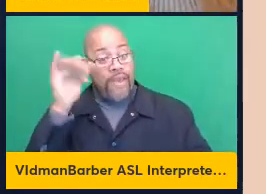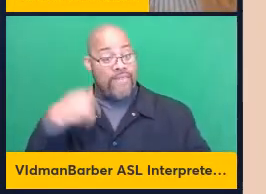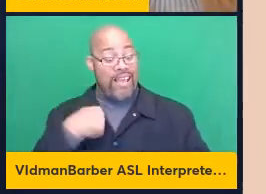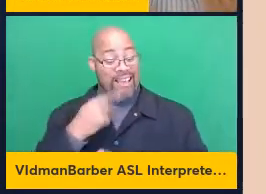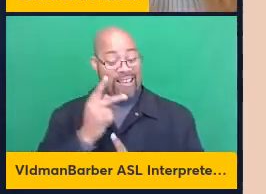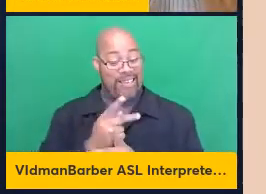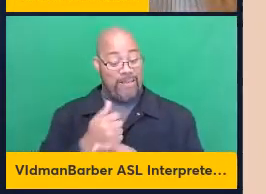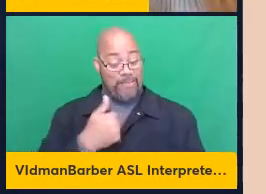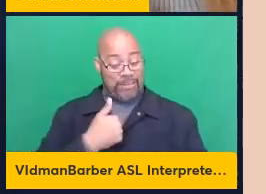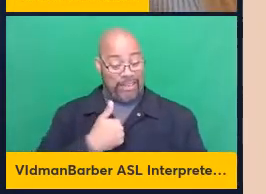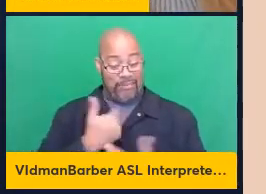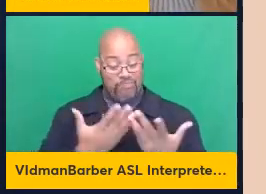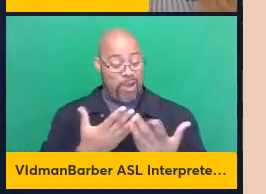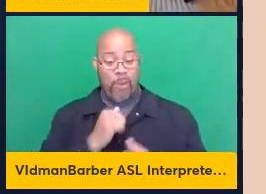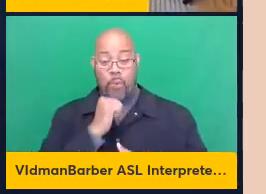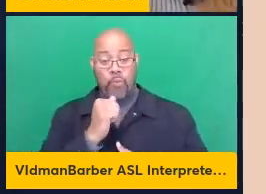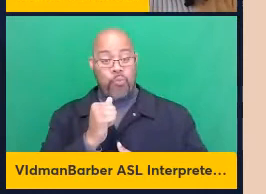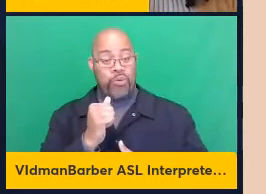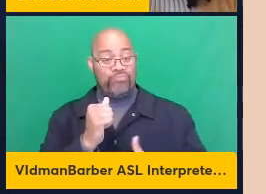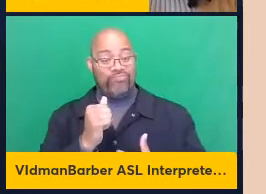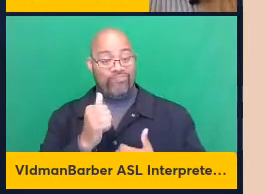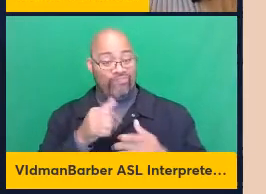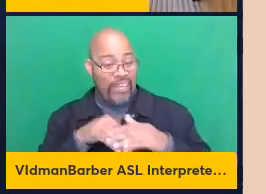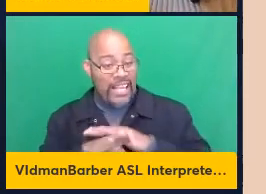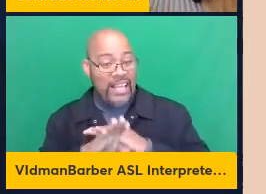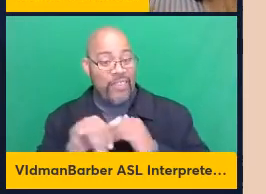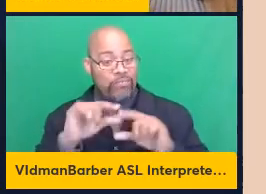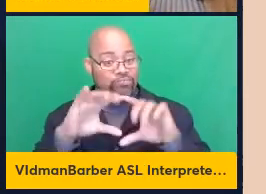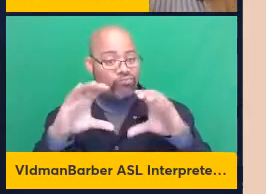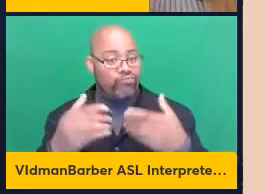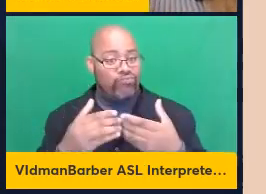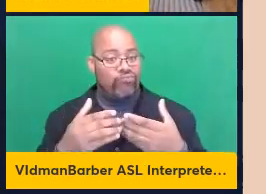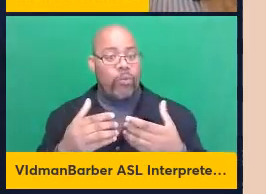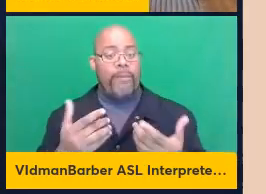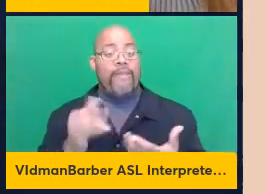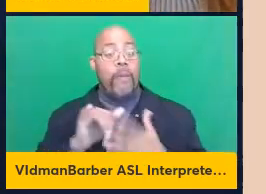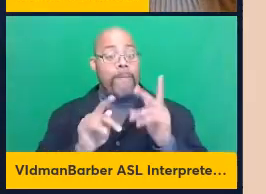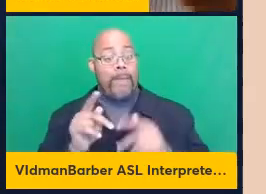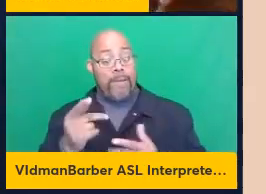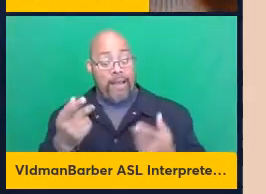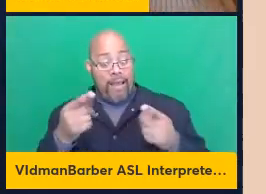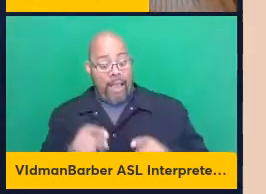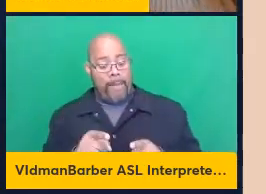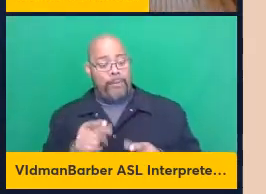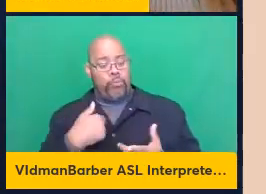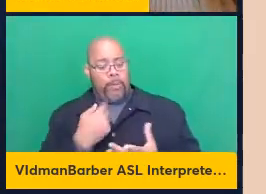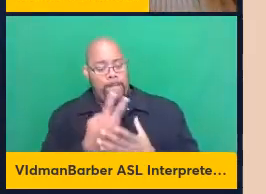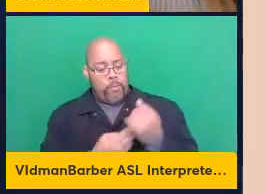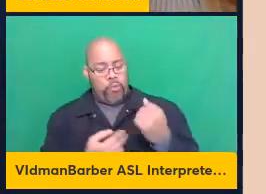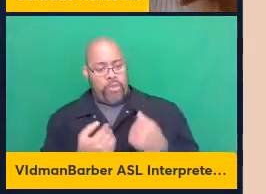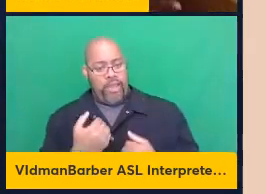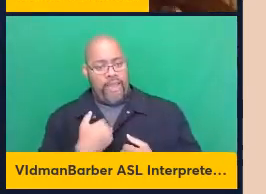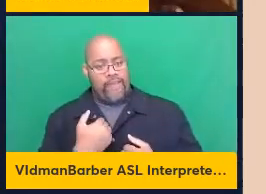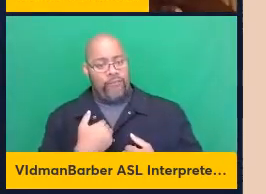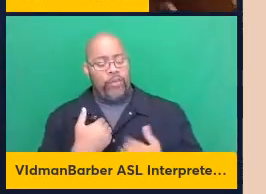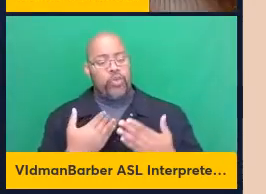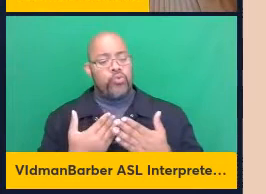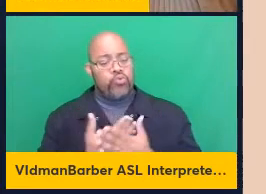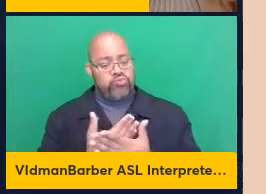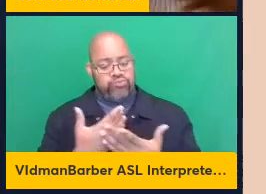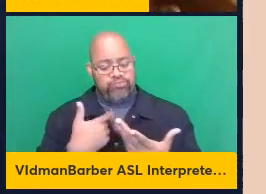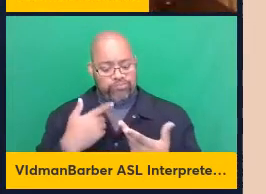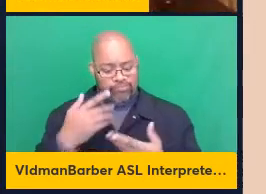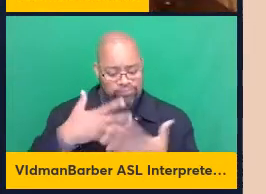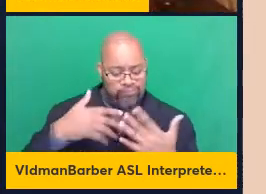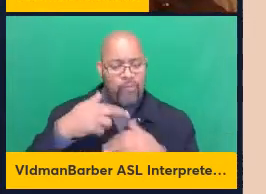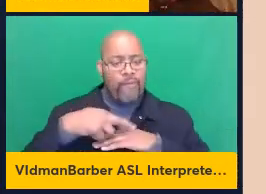kept to myself, I probably would never have broken into their circle. And those people in turn, right, we both have mutually referred